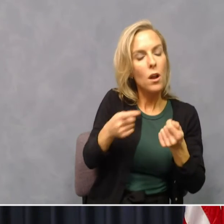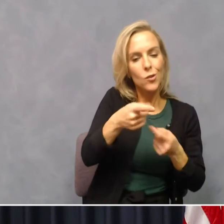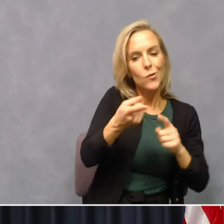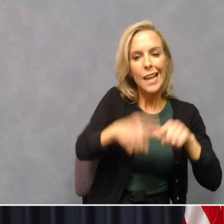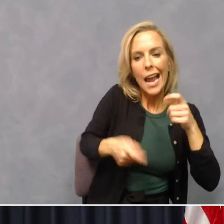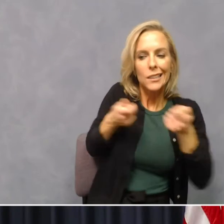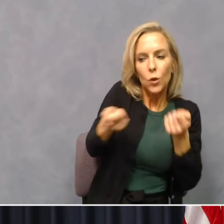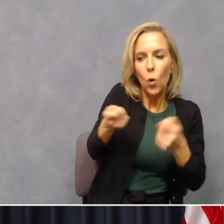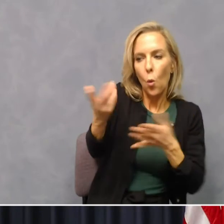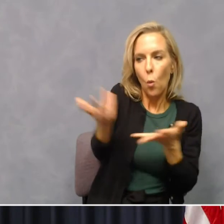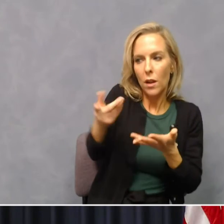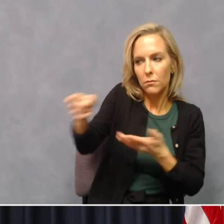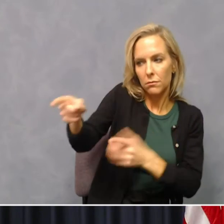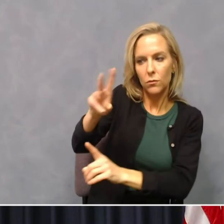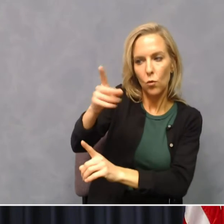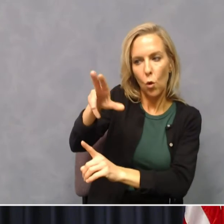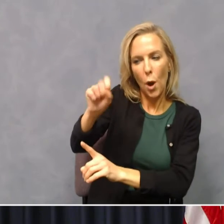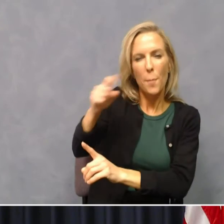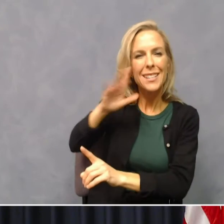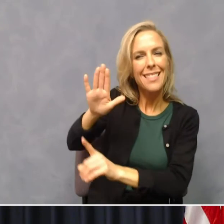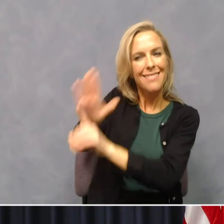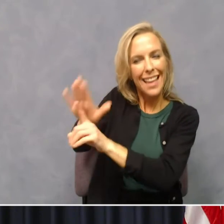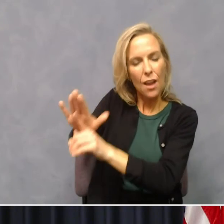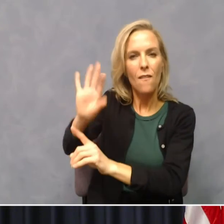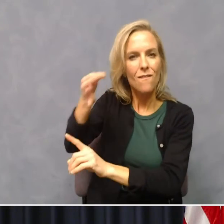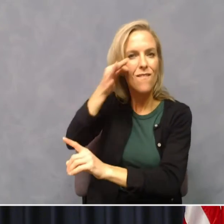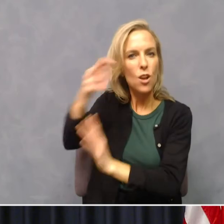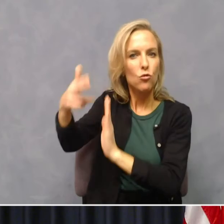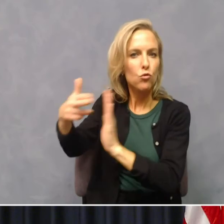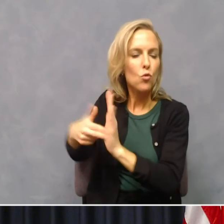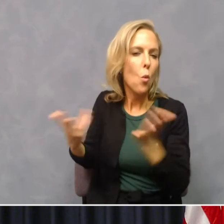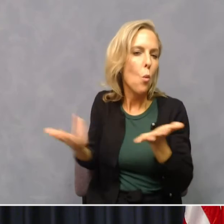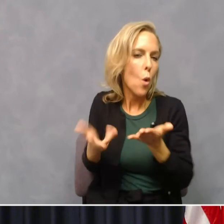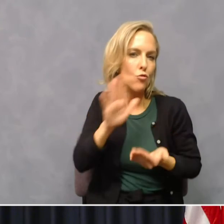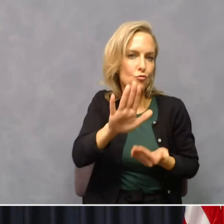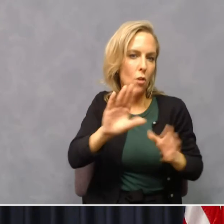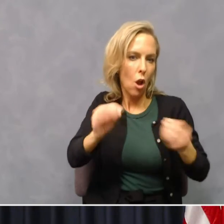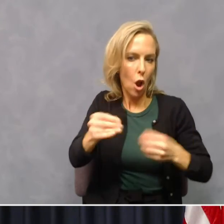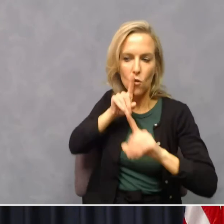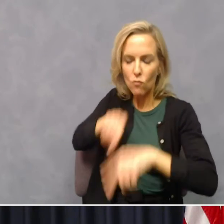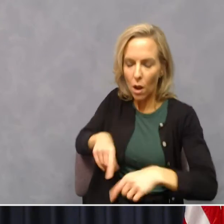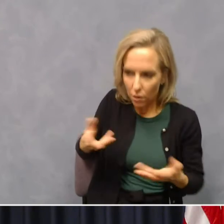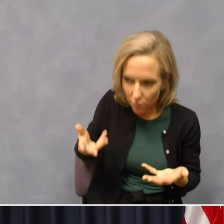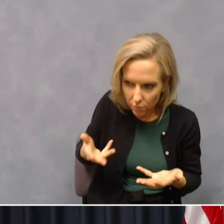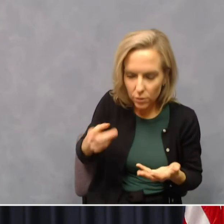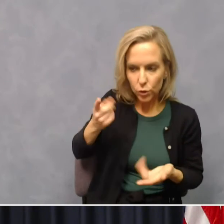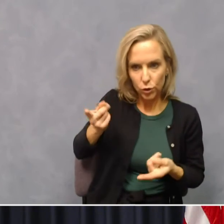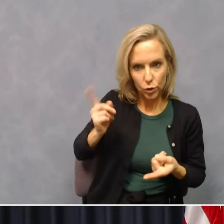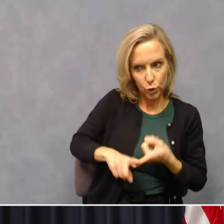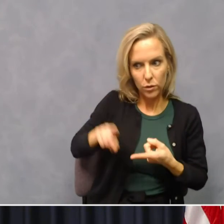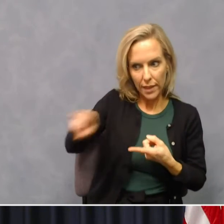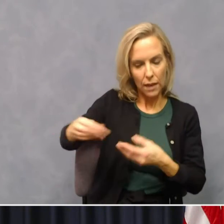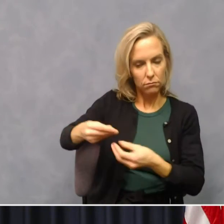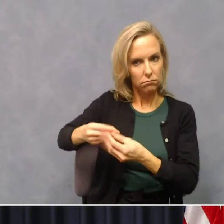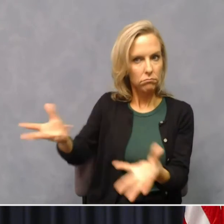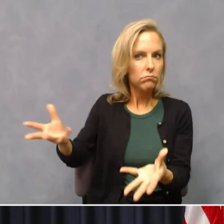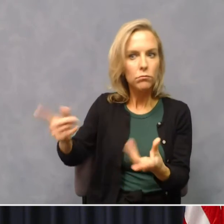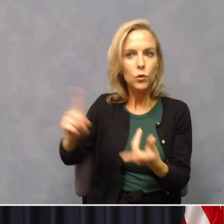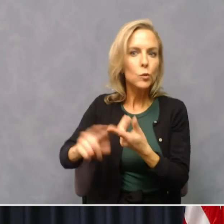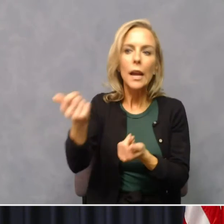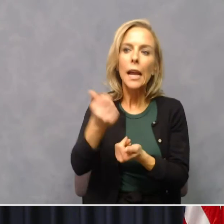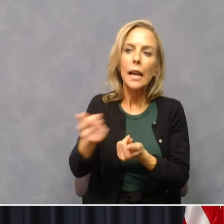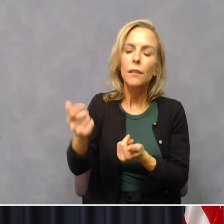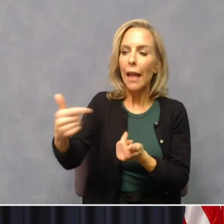just because they have a federal contract. What is your office's reaction, though, to distribution like that,